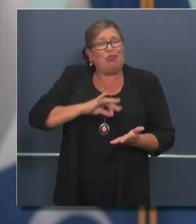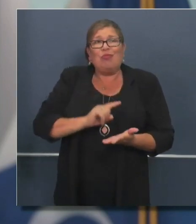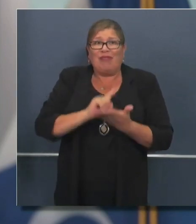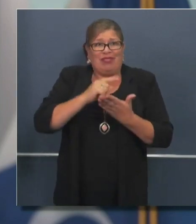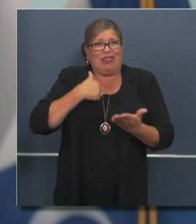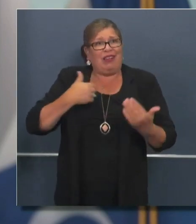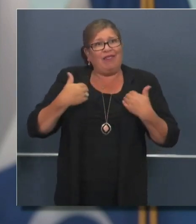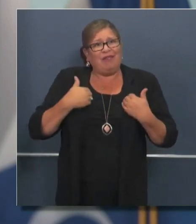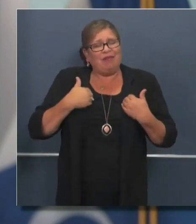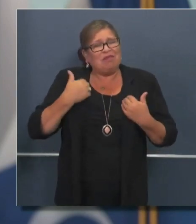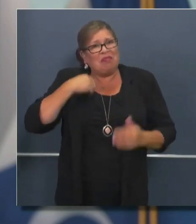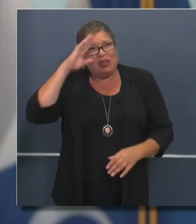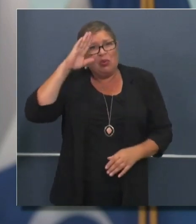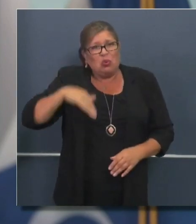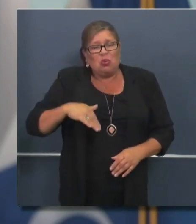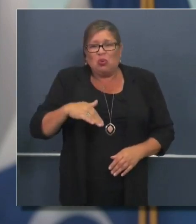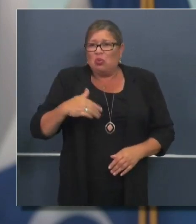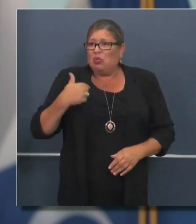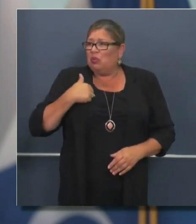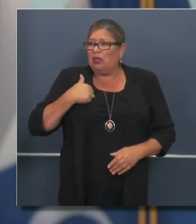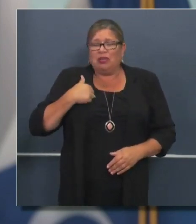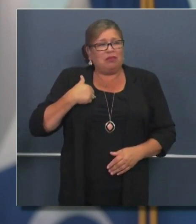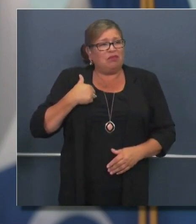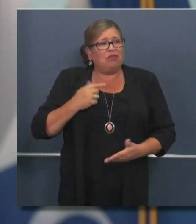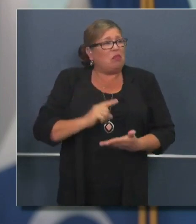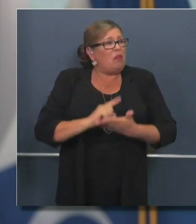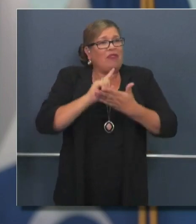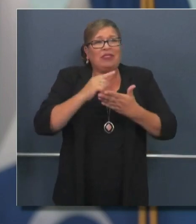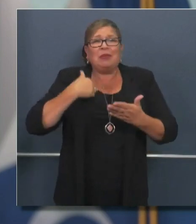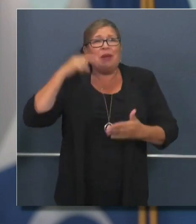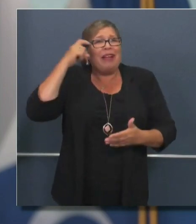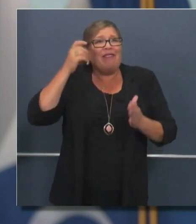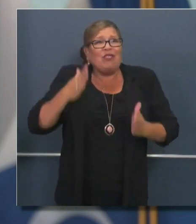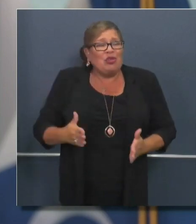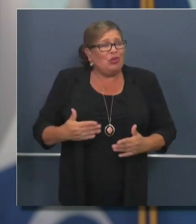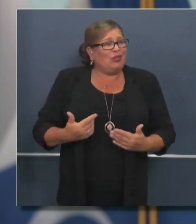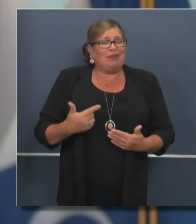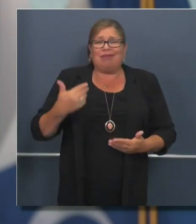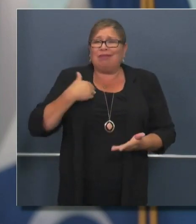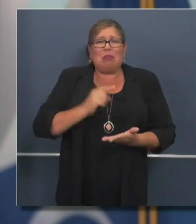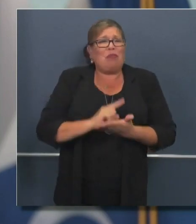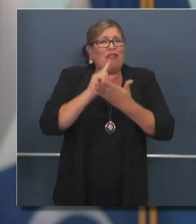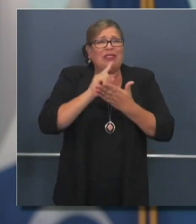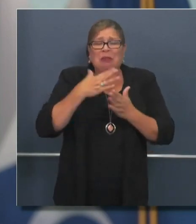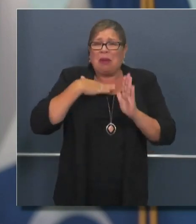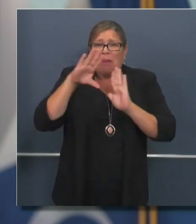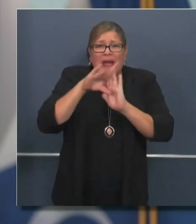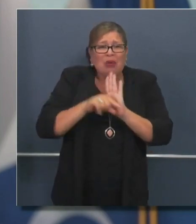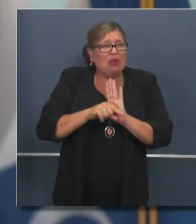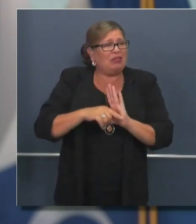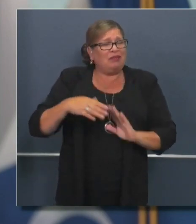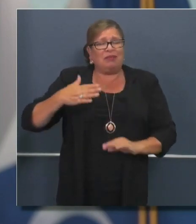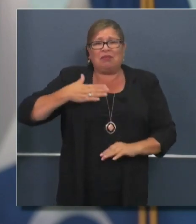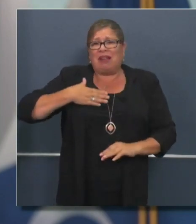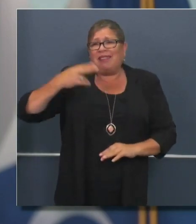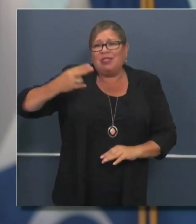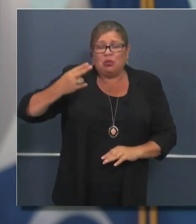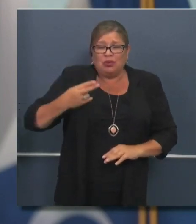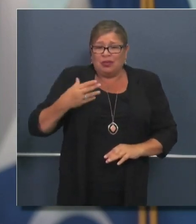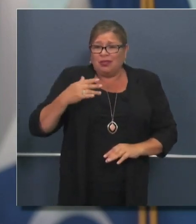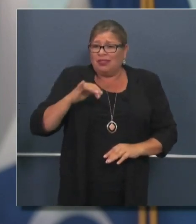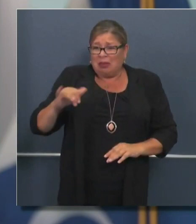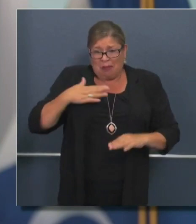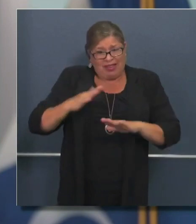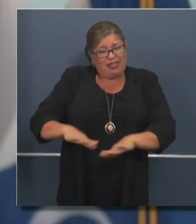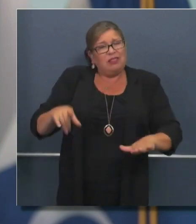privilege of being governor, privilege of my background, privilege of that my kids have in terms of